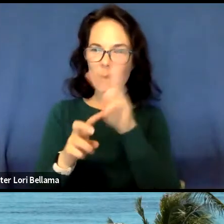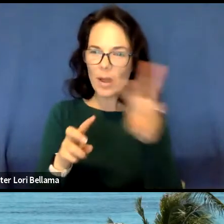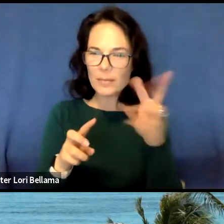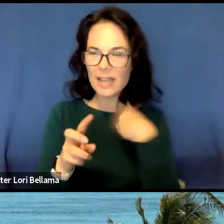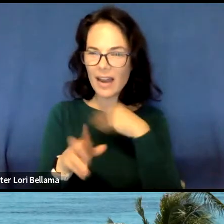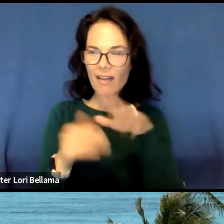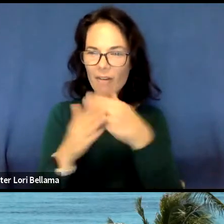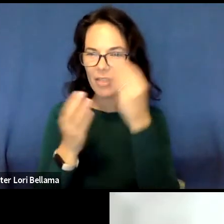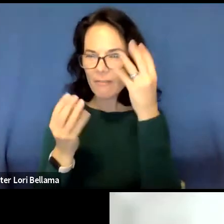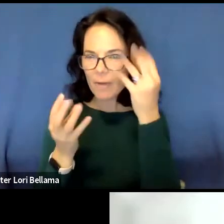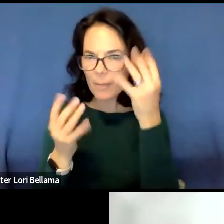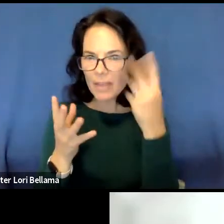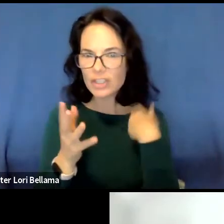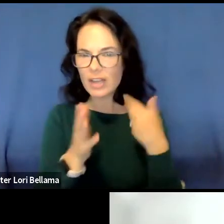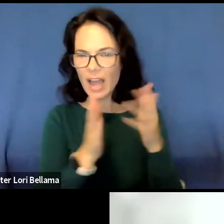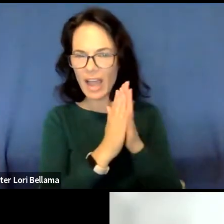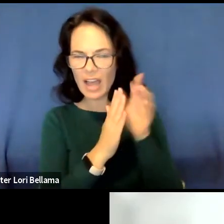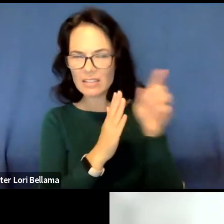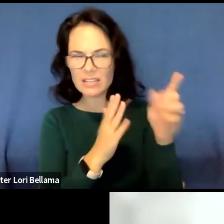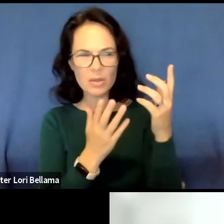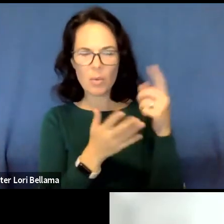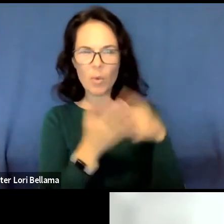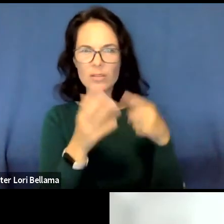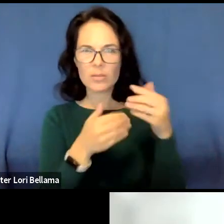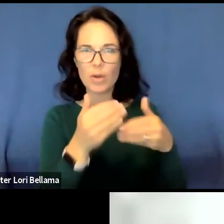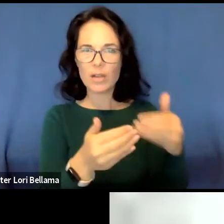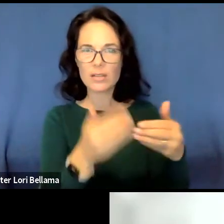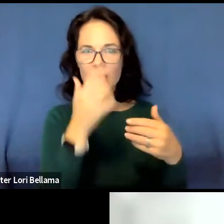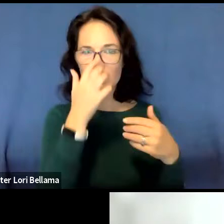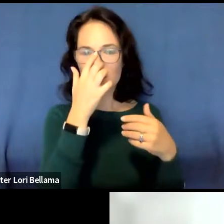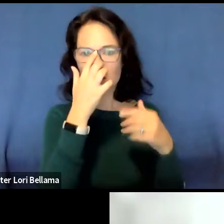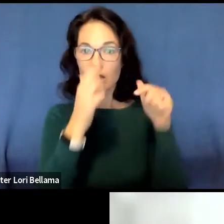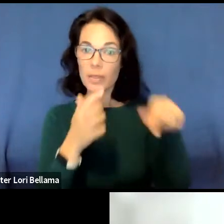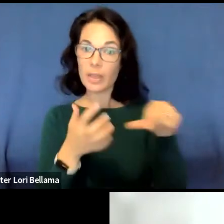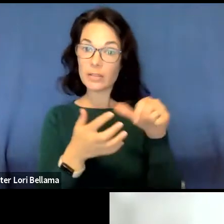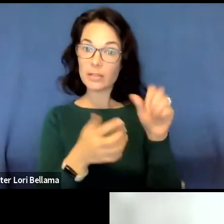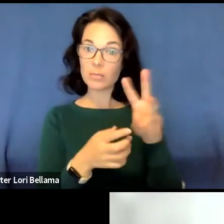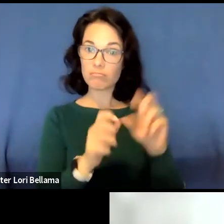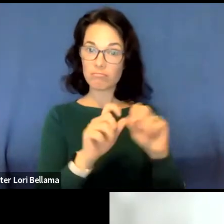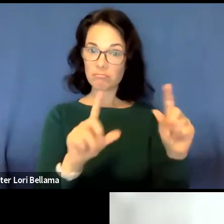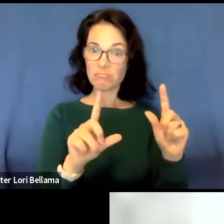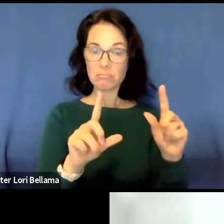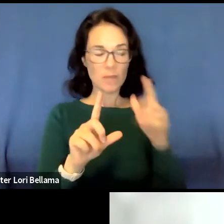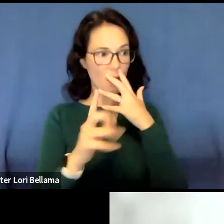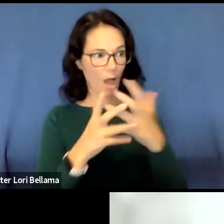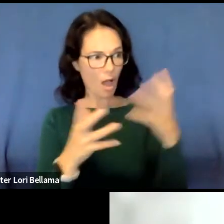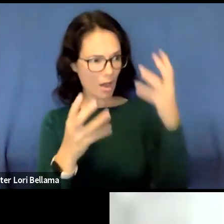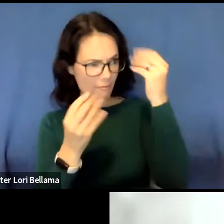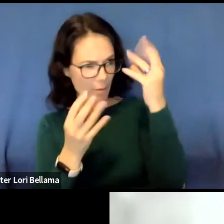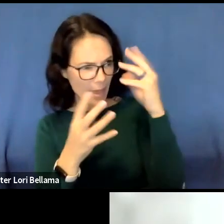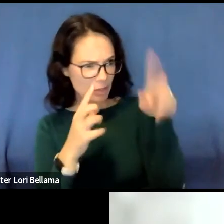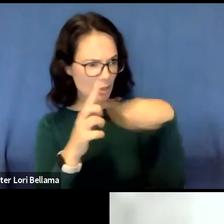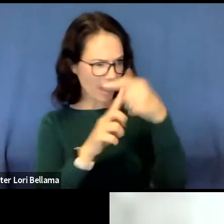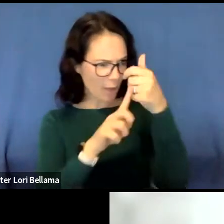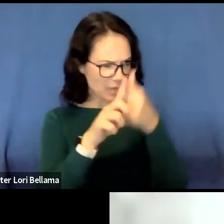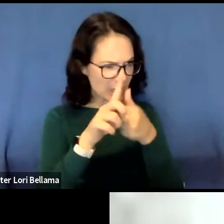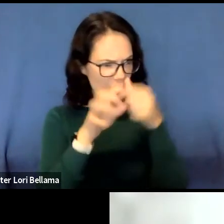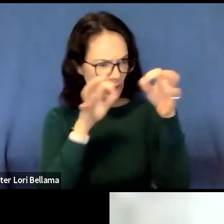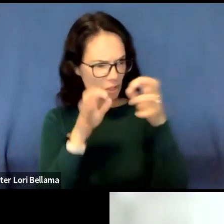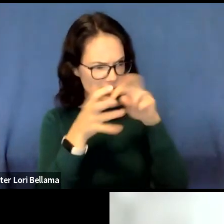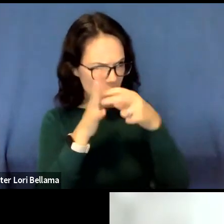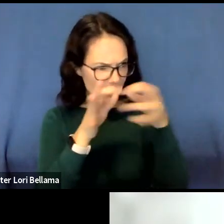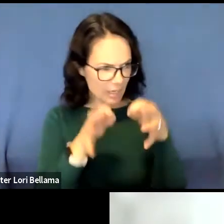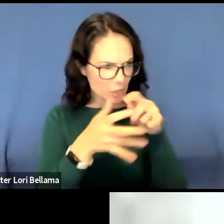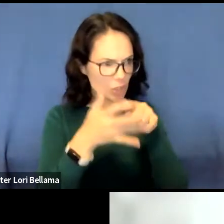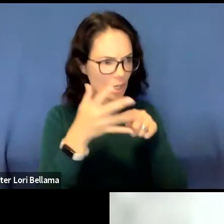is the process. And this page is very informative in what the descriptions are and what the definitions are,